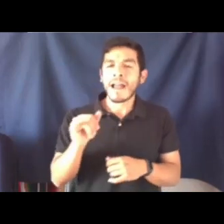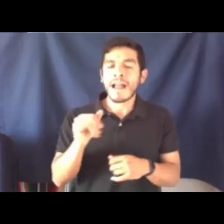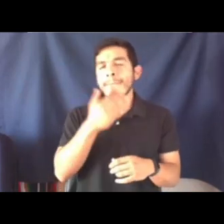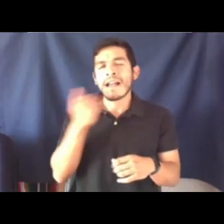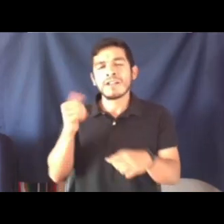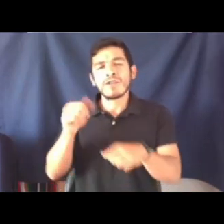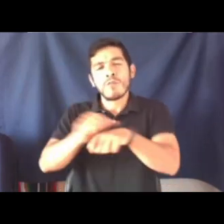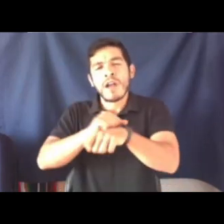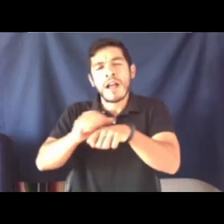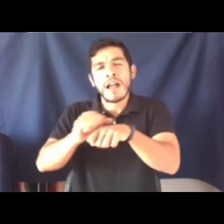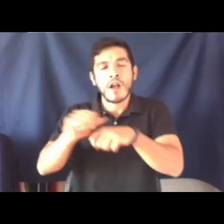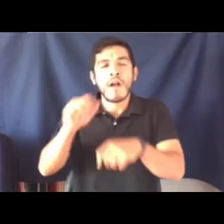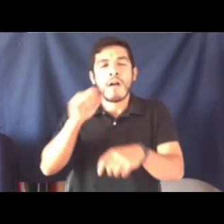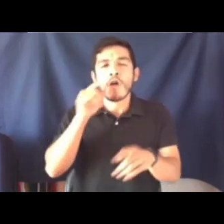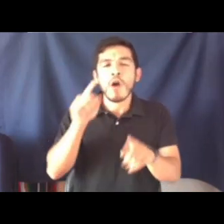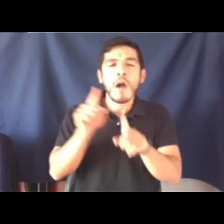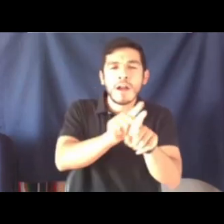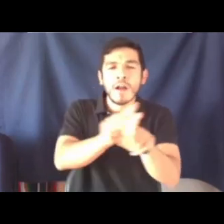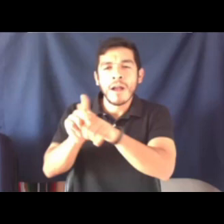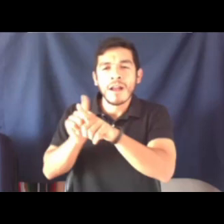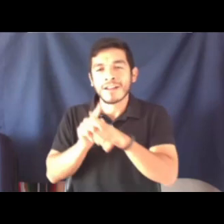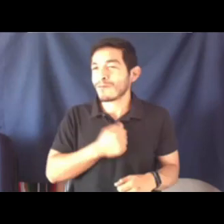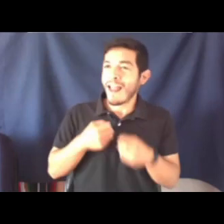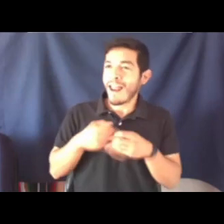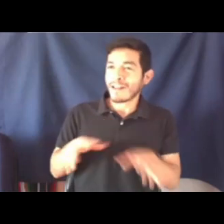effective practices of peer mentoring.